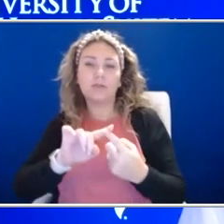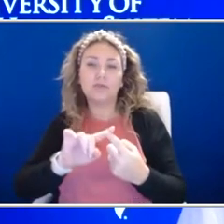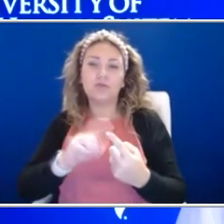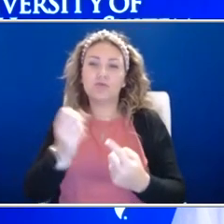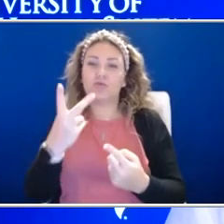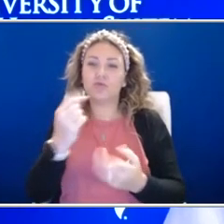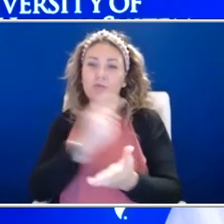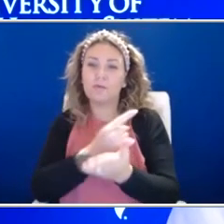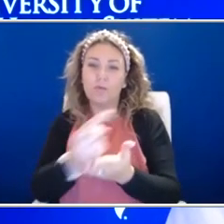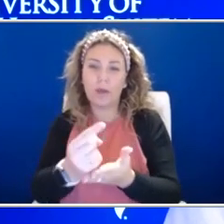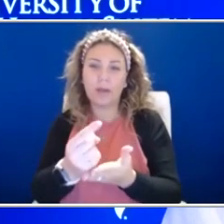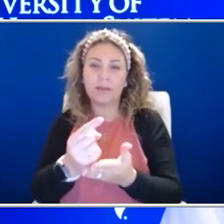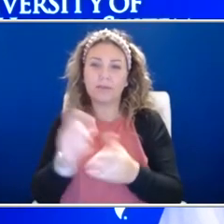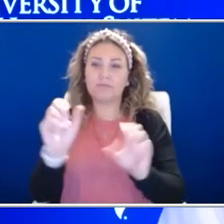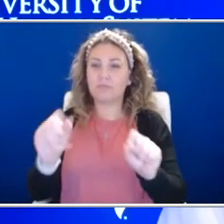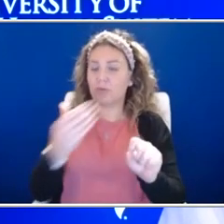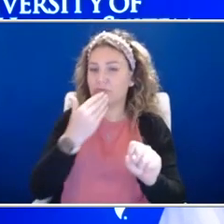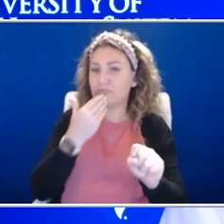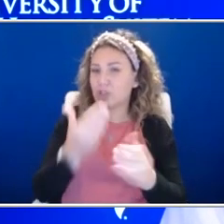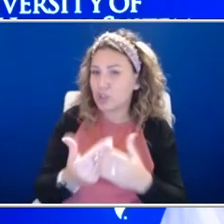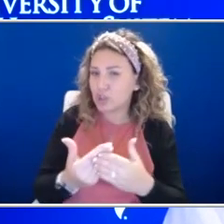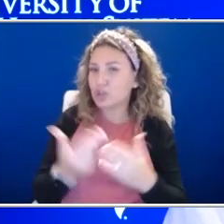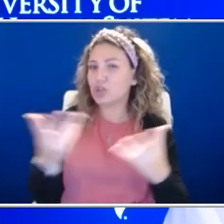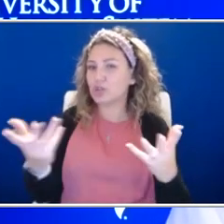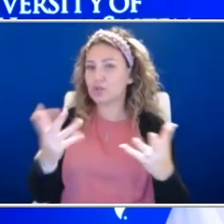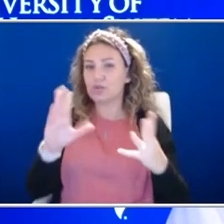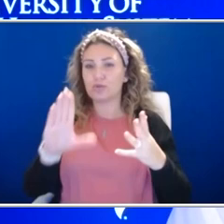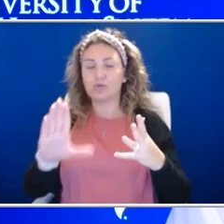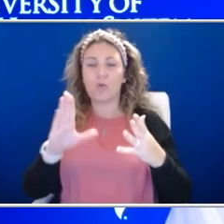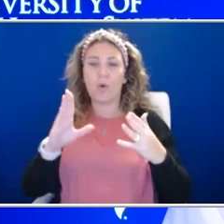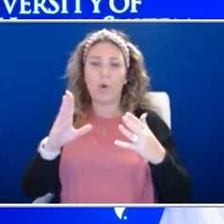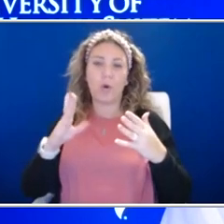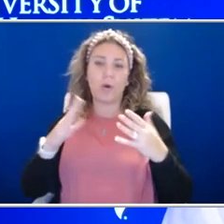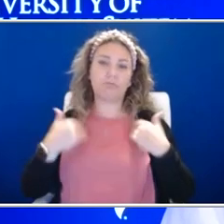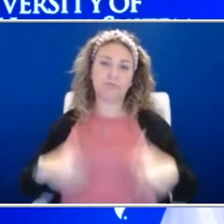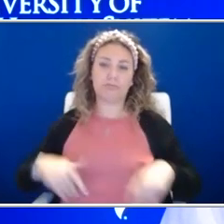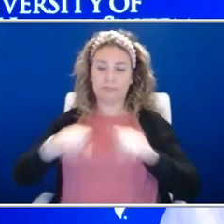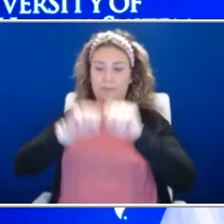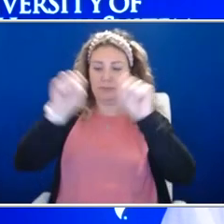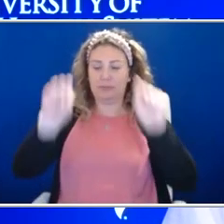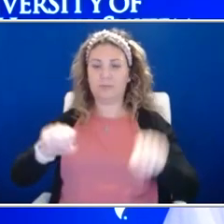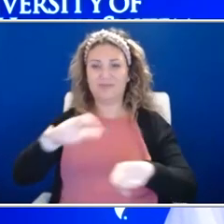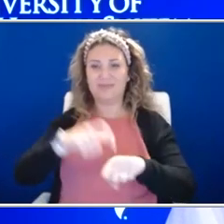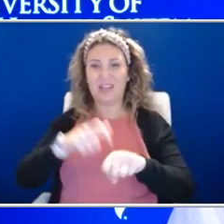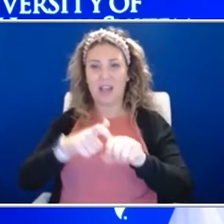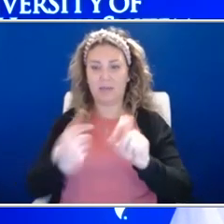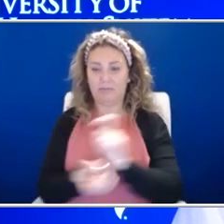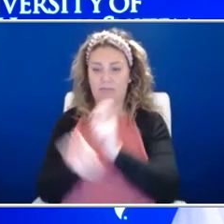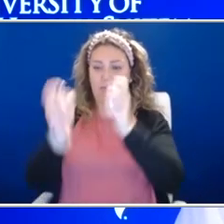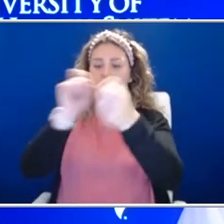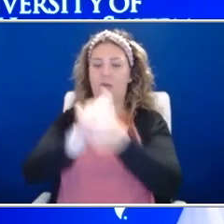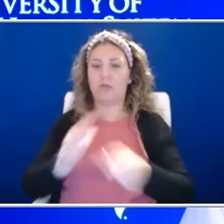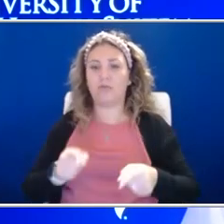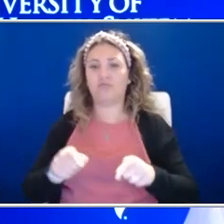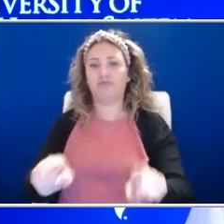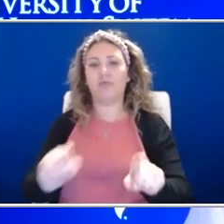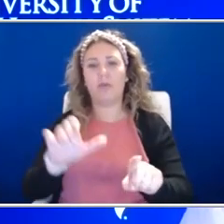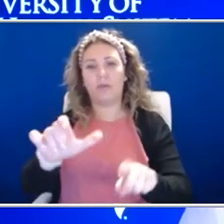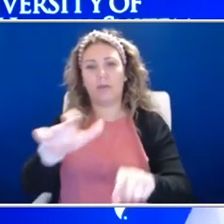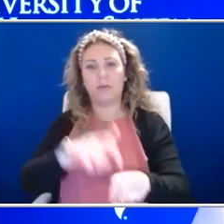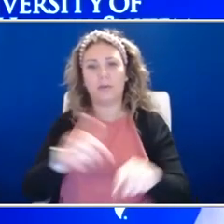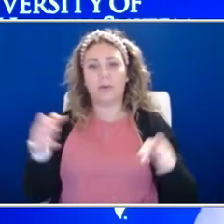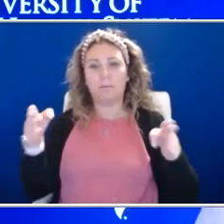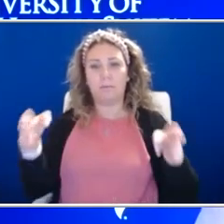is probably good. That will give your immune system time to evolve during that period, but also